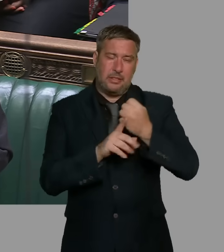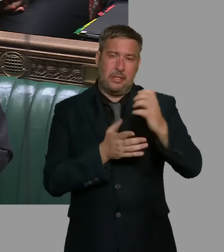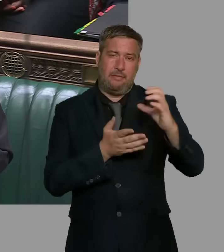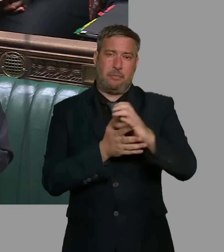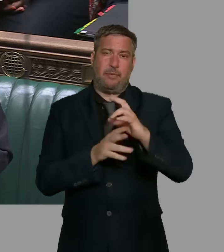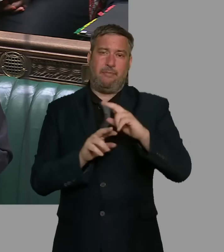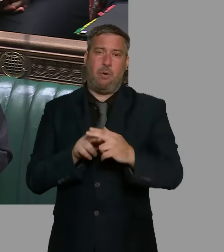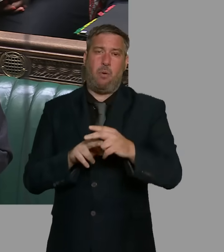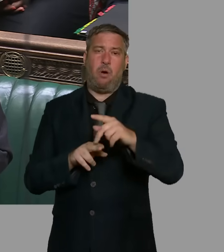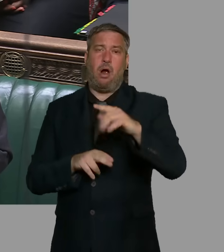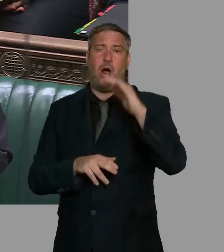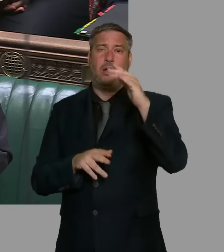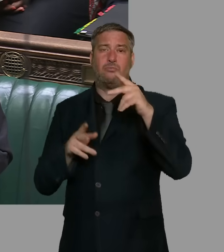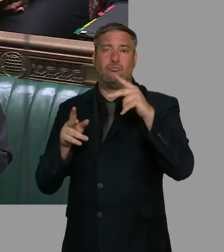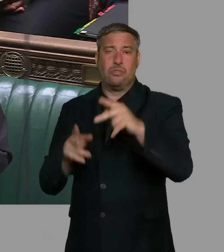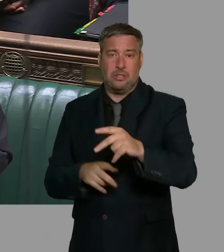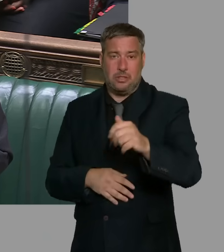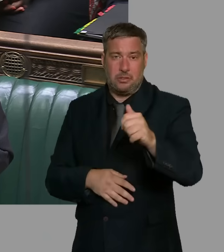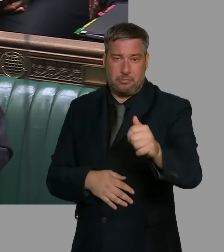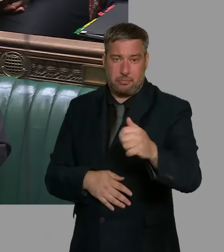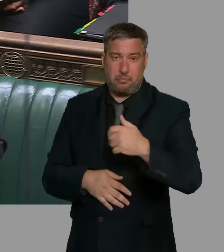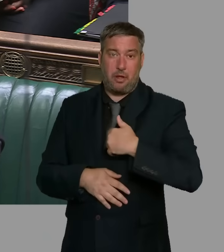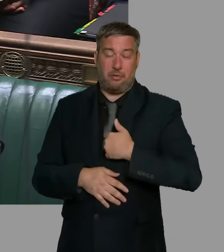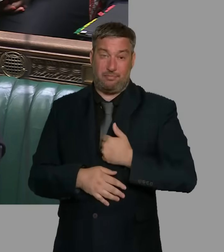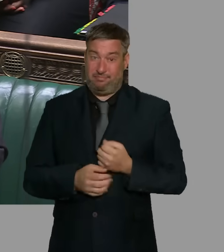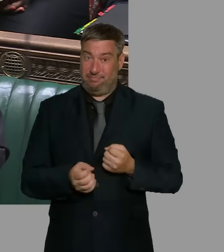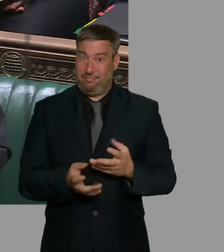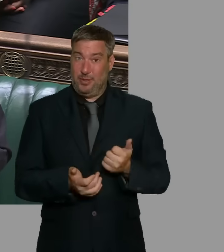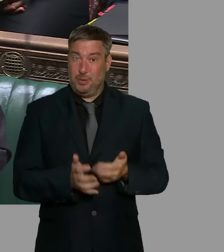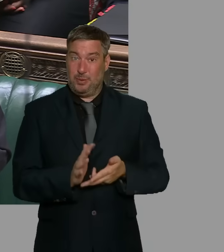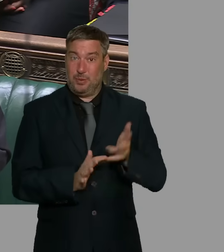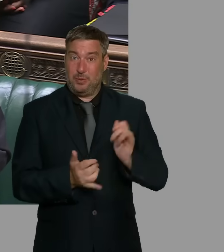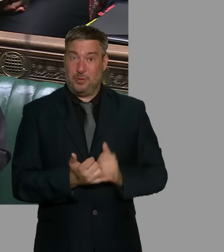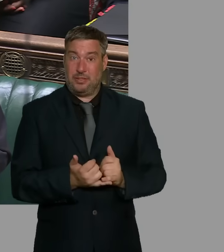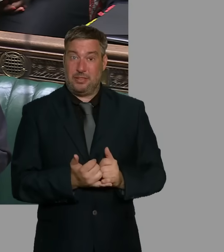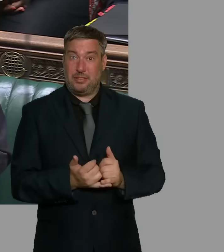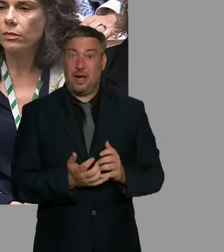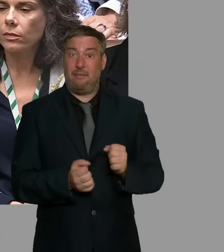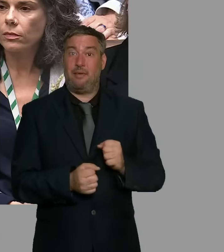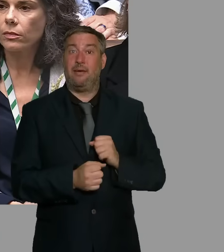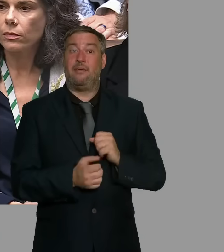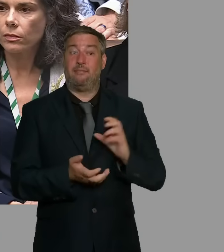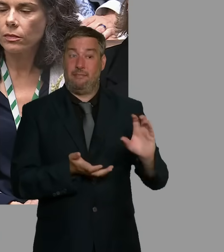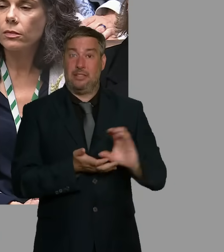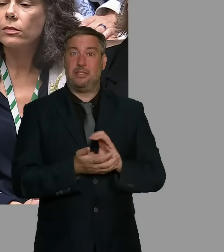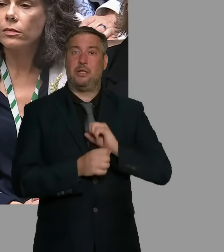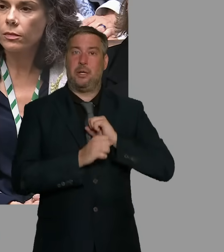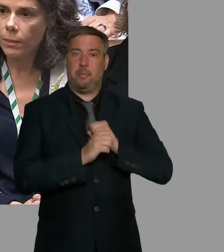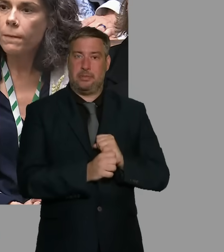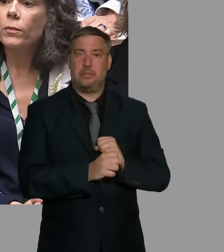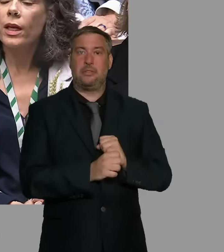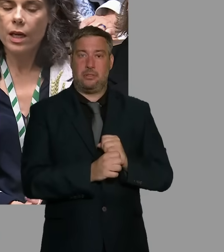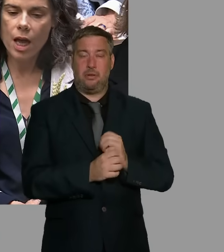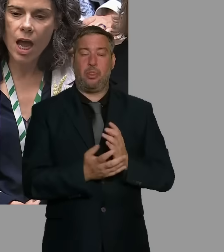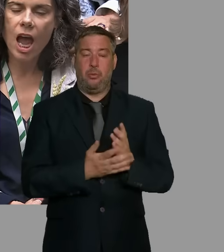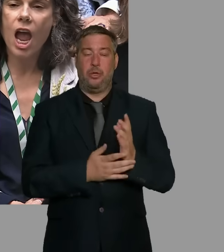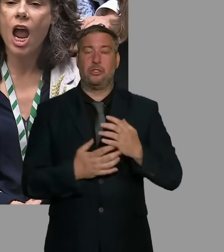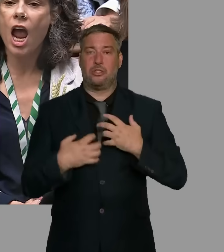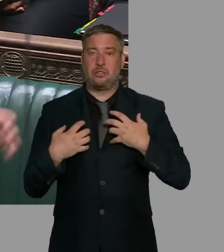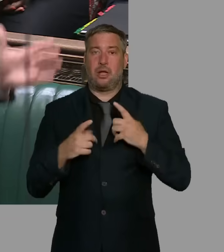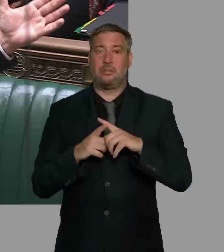confirm today that, subject to business case approval, we will approve millions to transform Kirkcaldy's High Street and